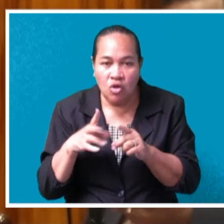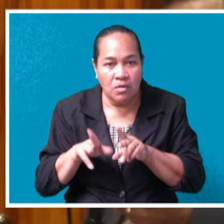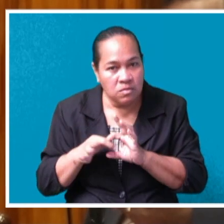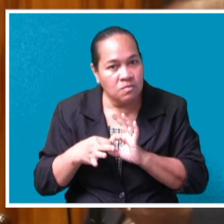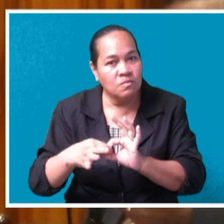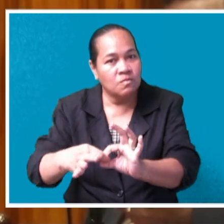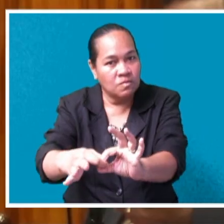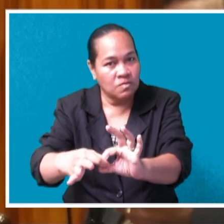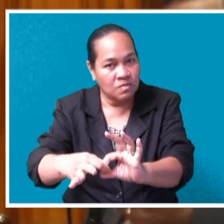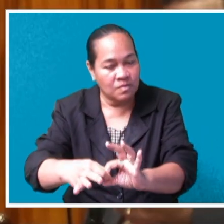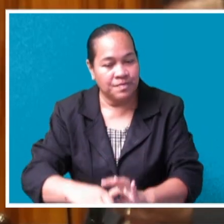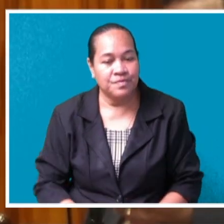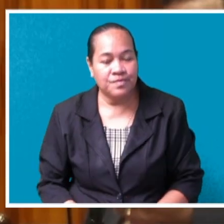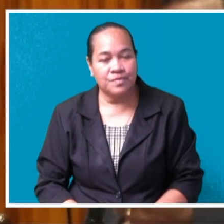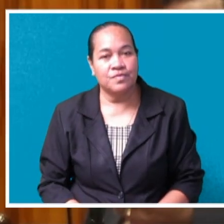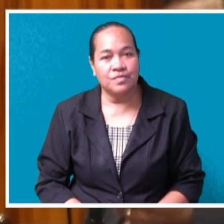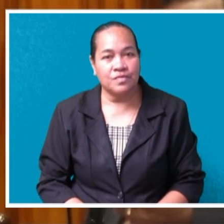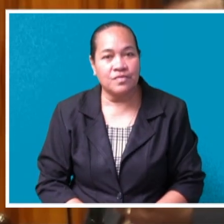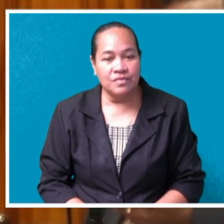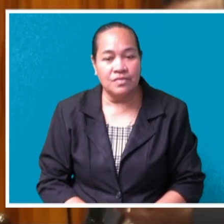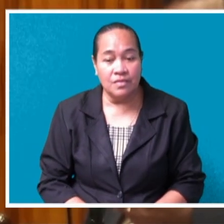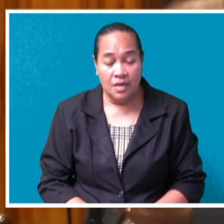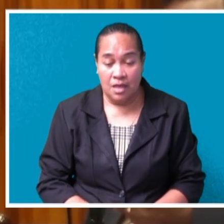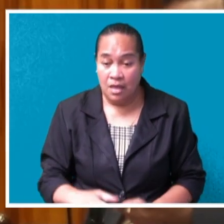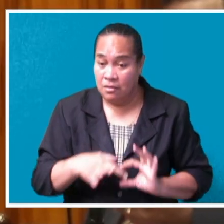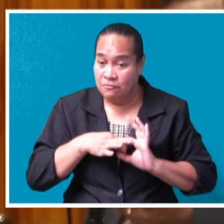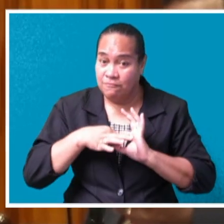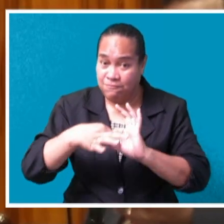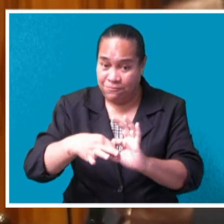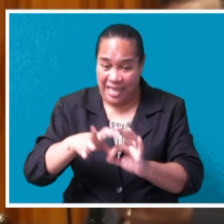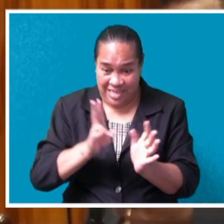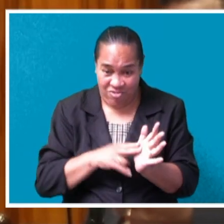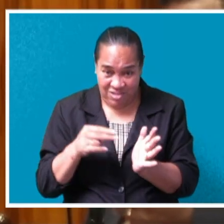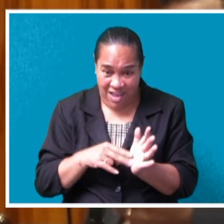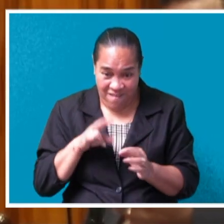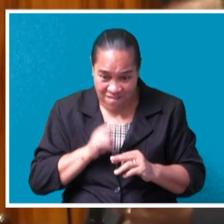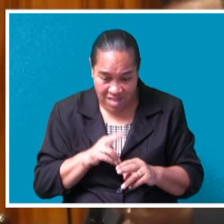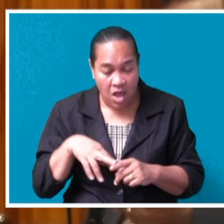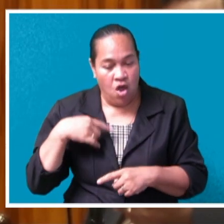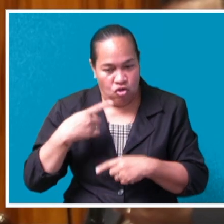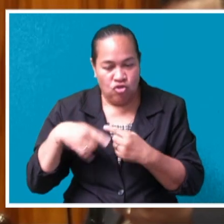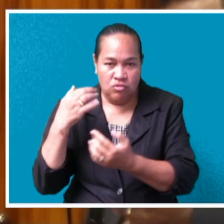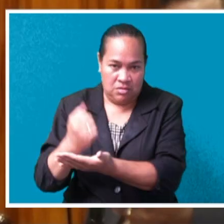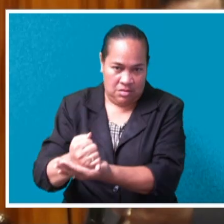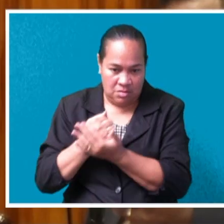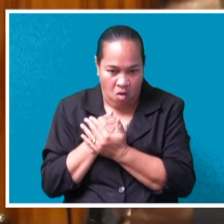Fiji and New Zealand. Cooperation between Fiji and New Zealand continues to support defence